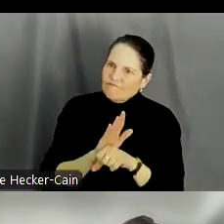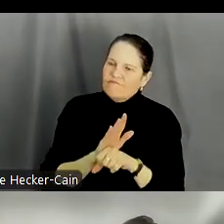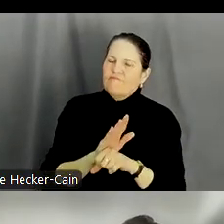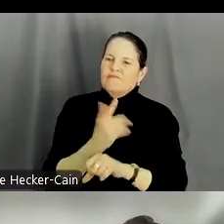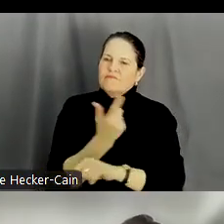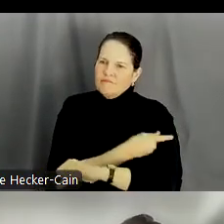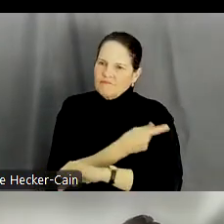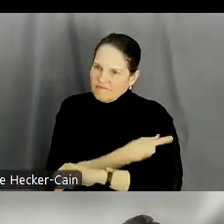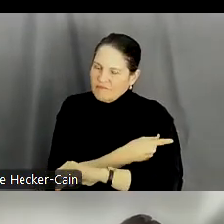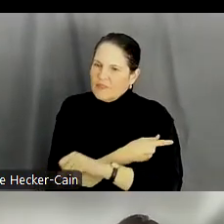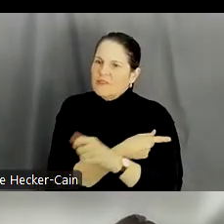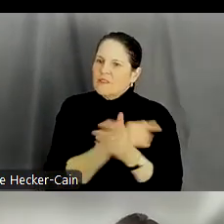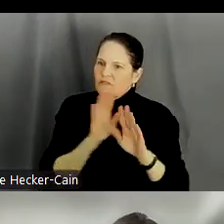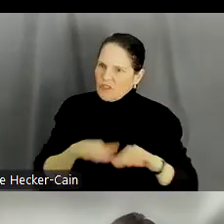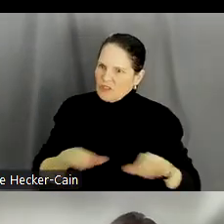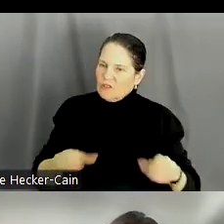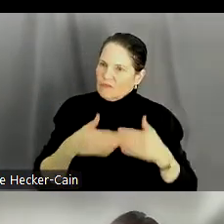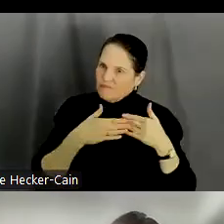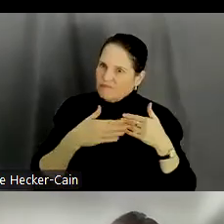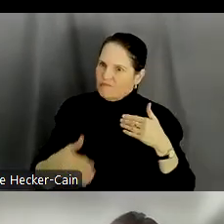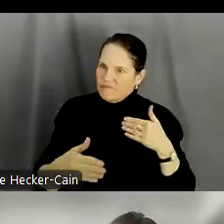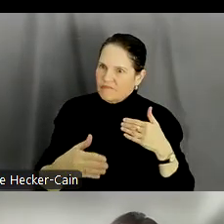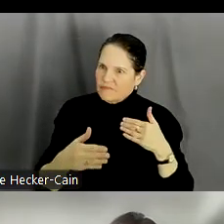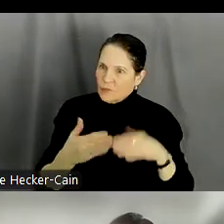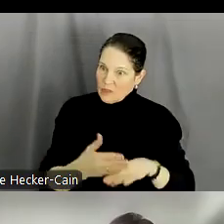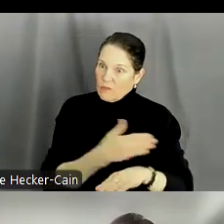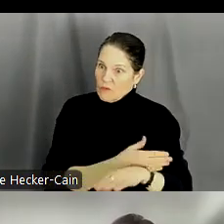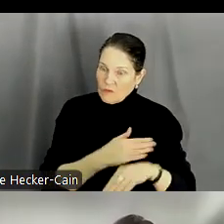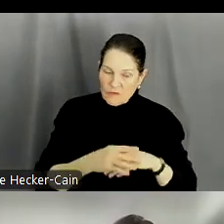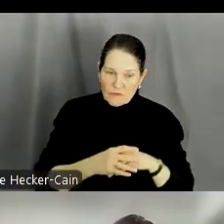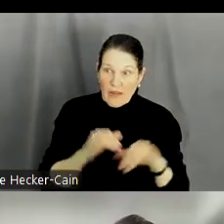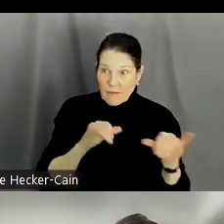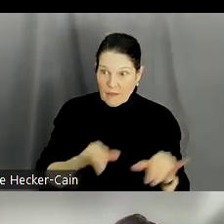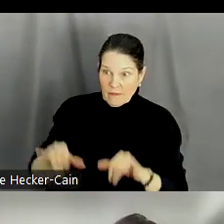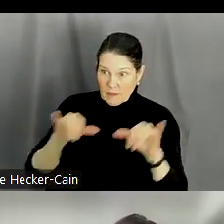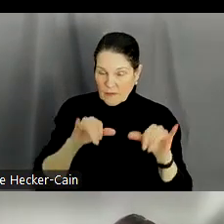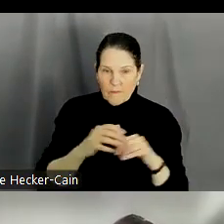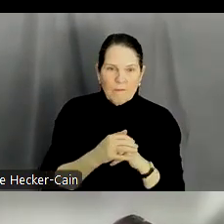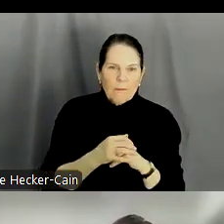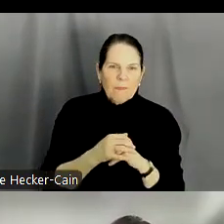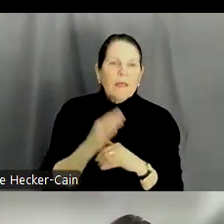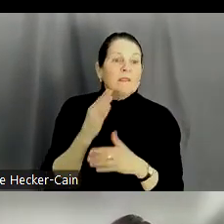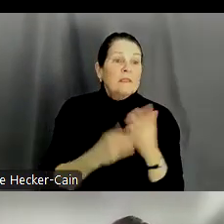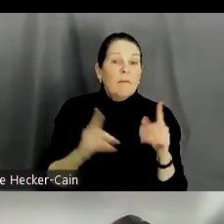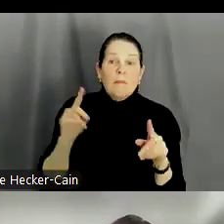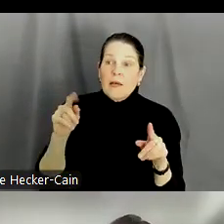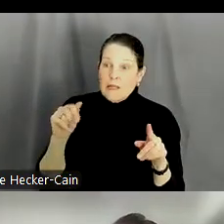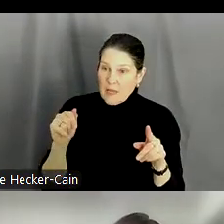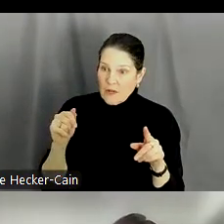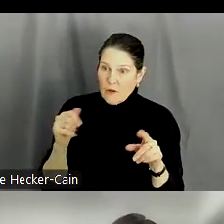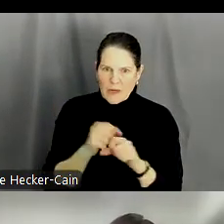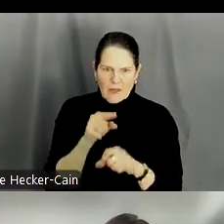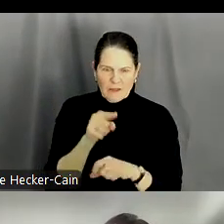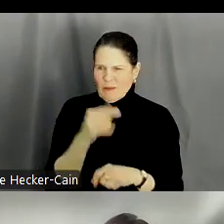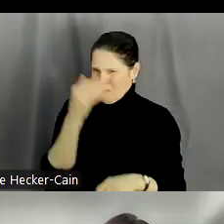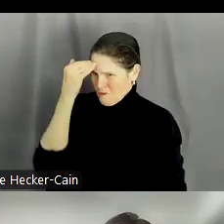immunization vaccinations going forward. So if we could go to the next slide. Some of the data that we were originally working with might be very